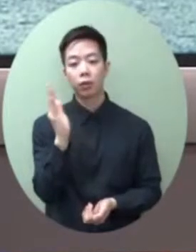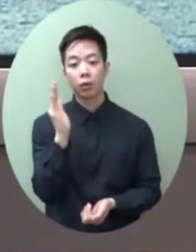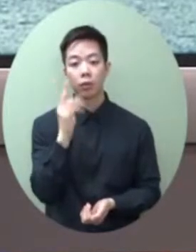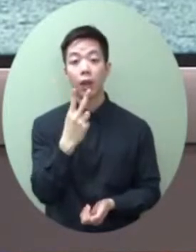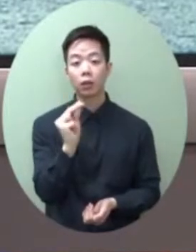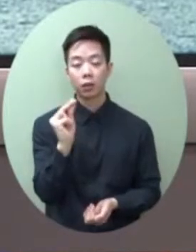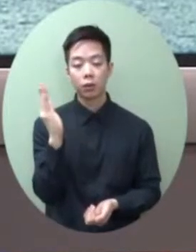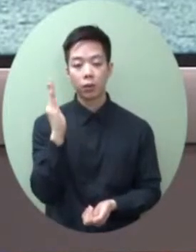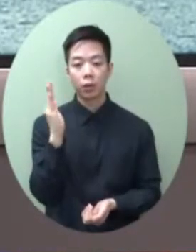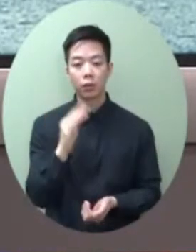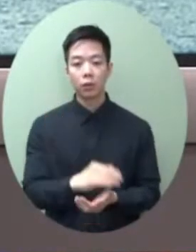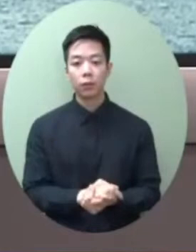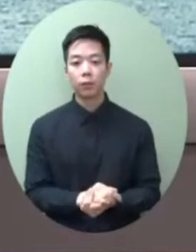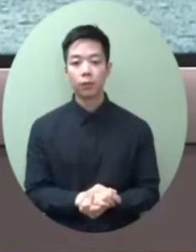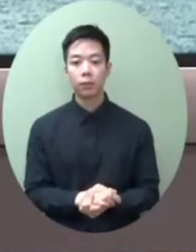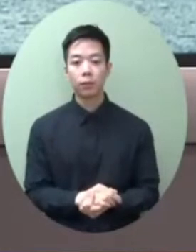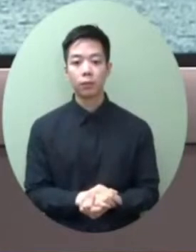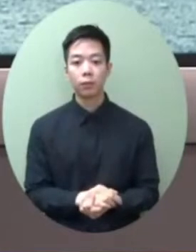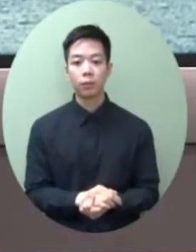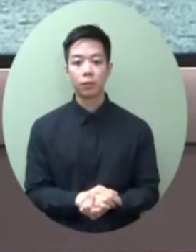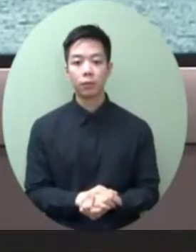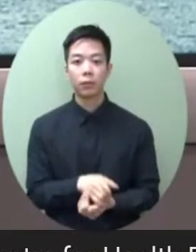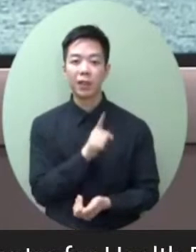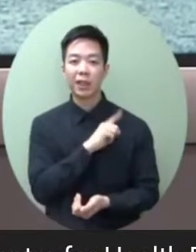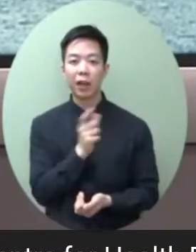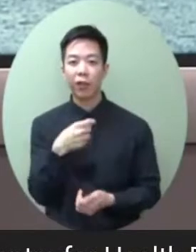quarantine. About 27